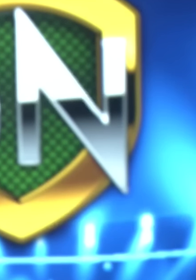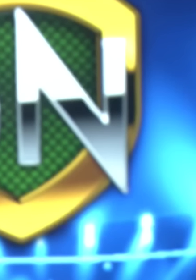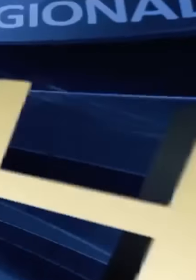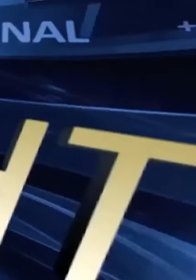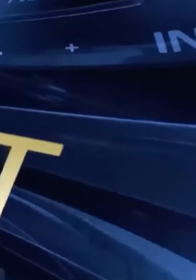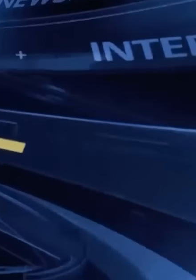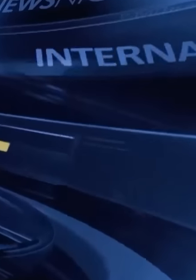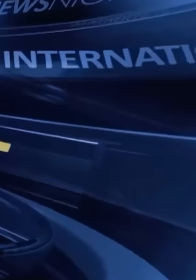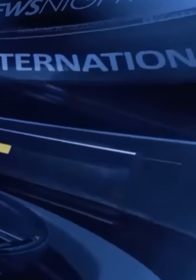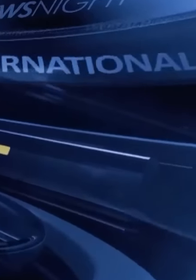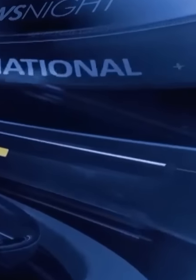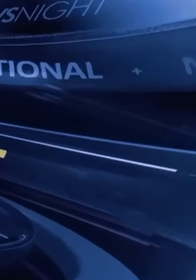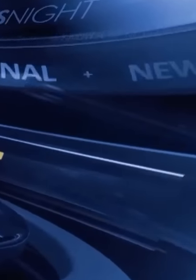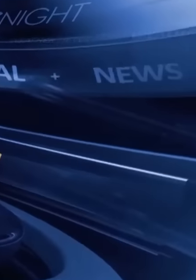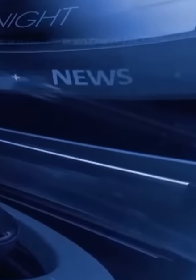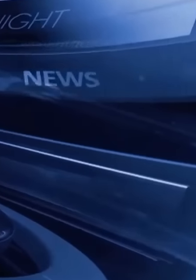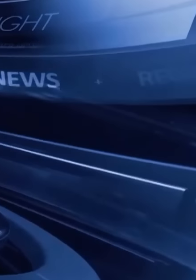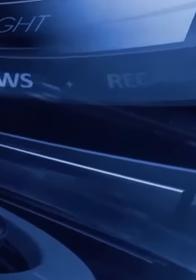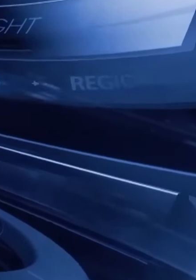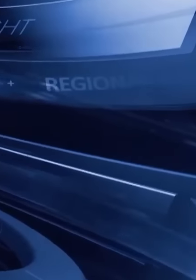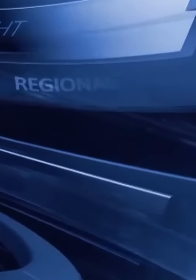category.